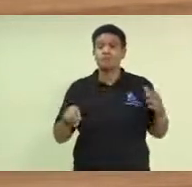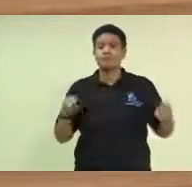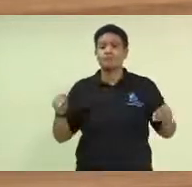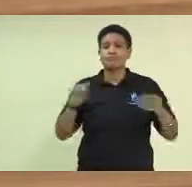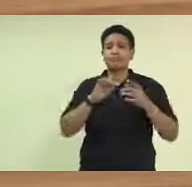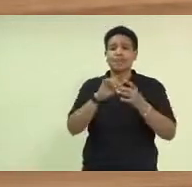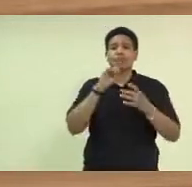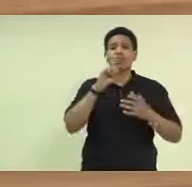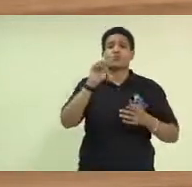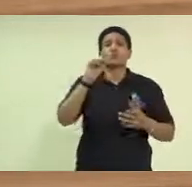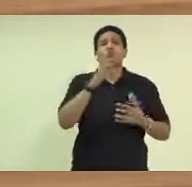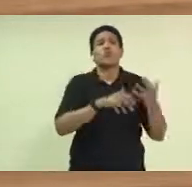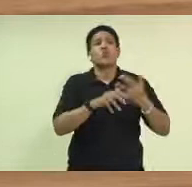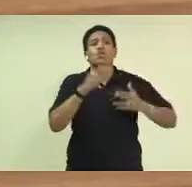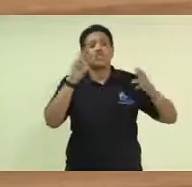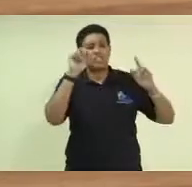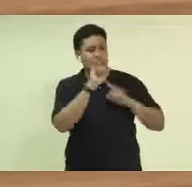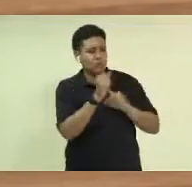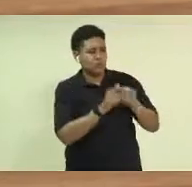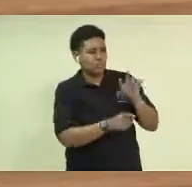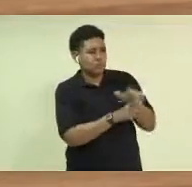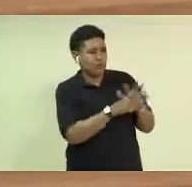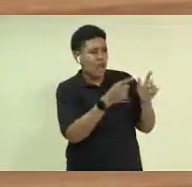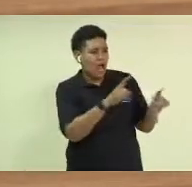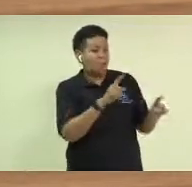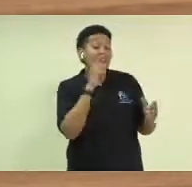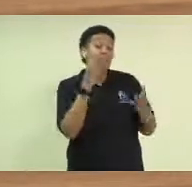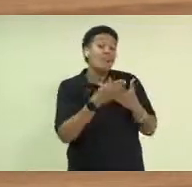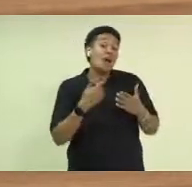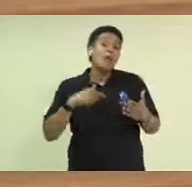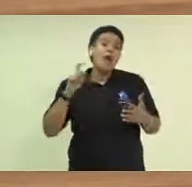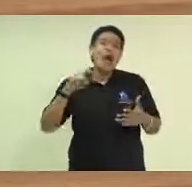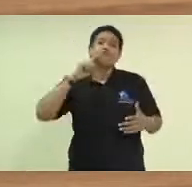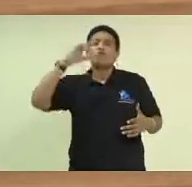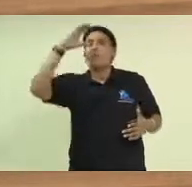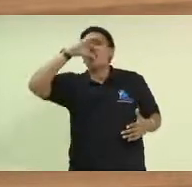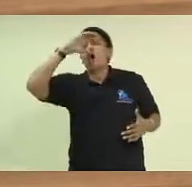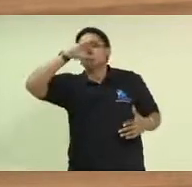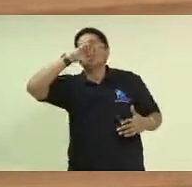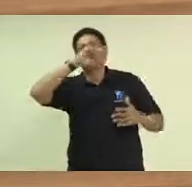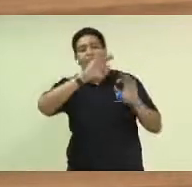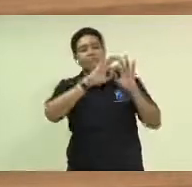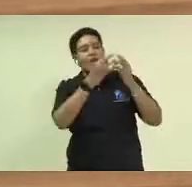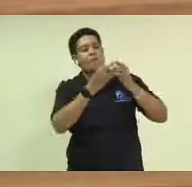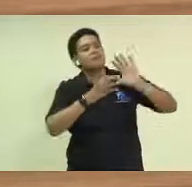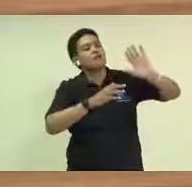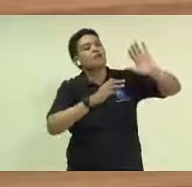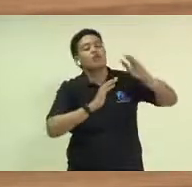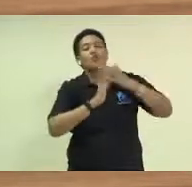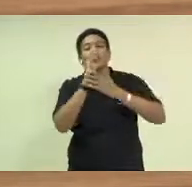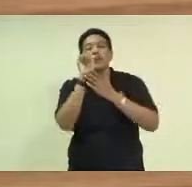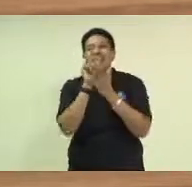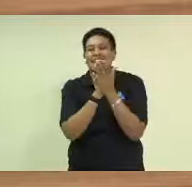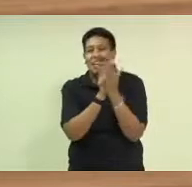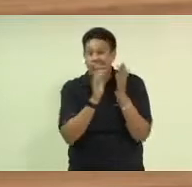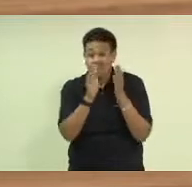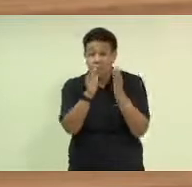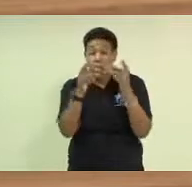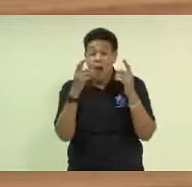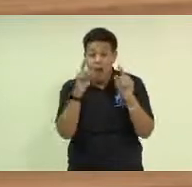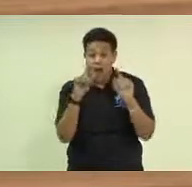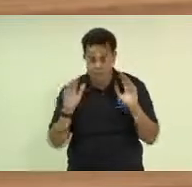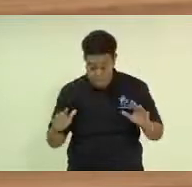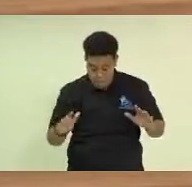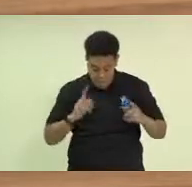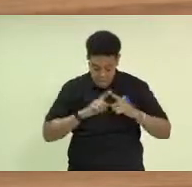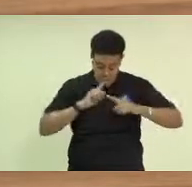around social cases and the fact that we have to pursue the families through the legal channels